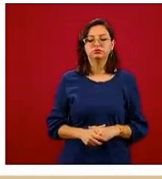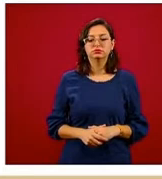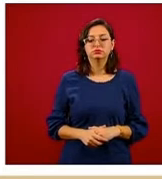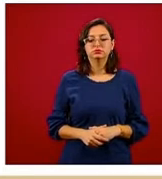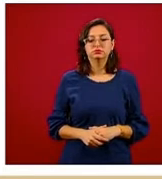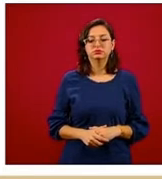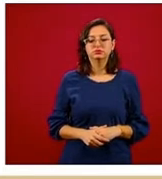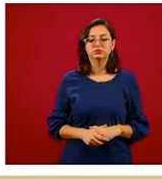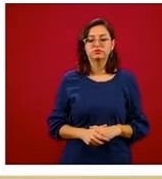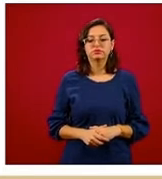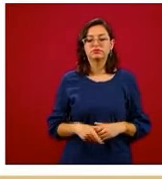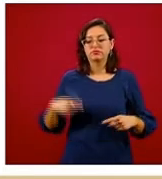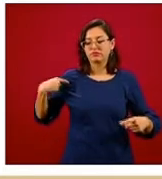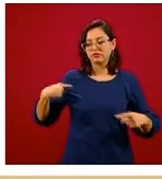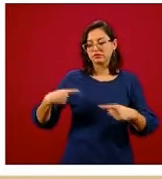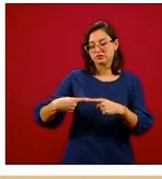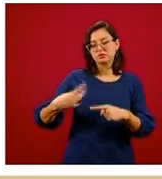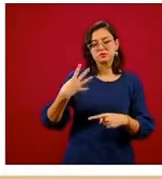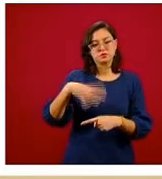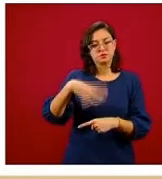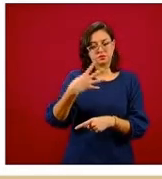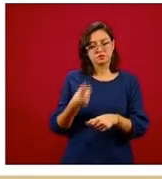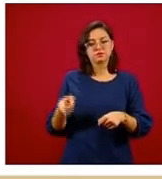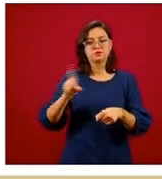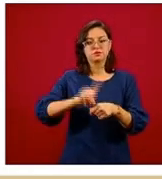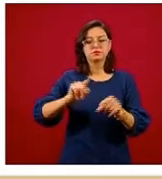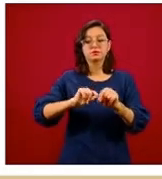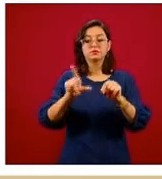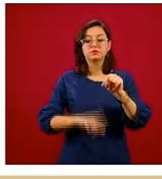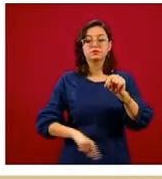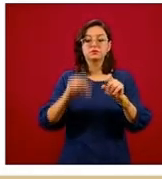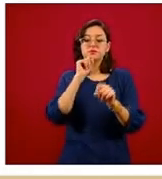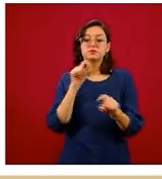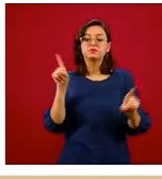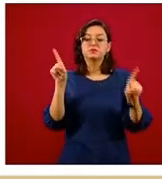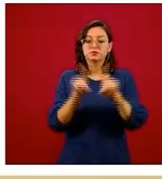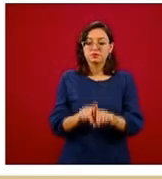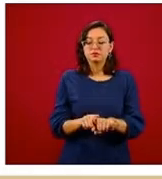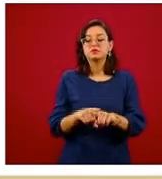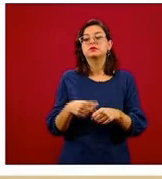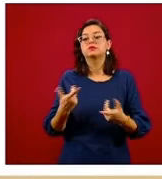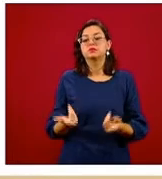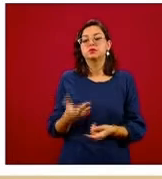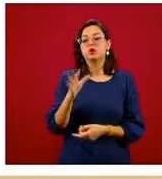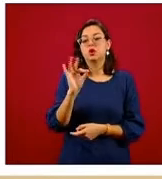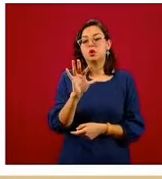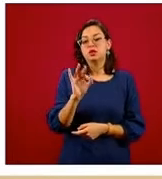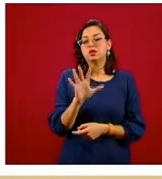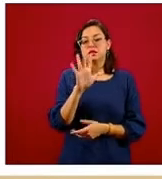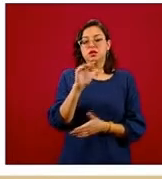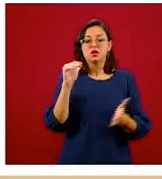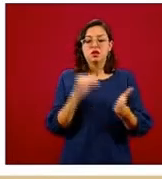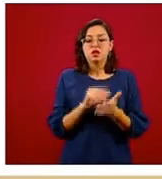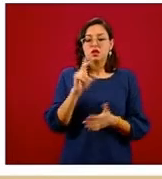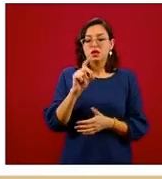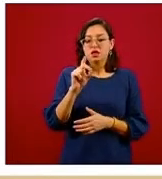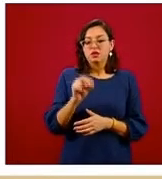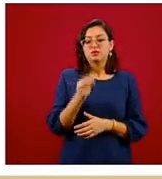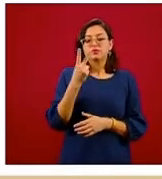the fourth portion, representing precisely the active epidemic in Mexico. And from this group